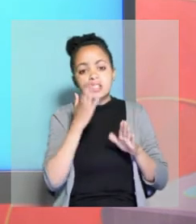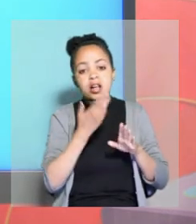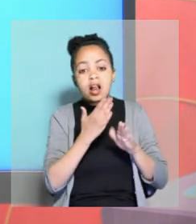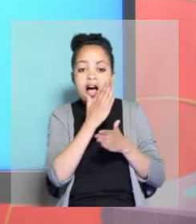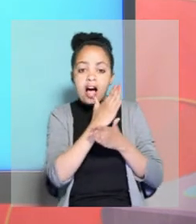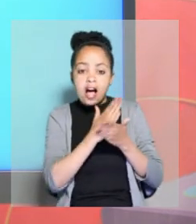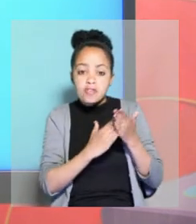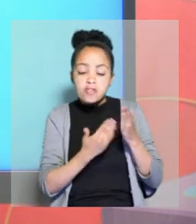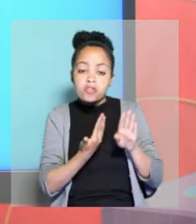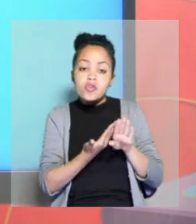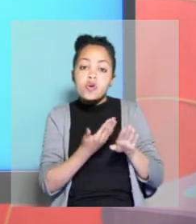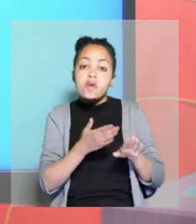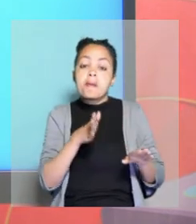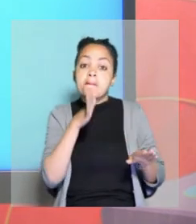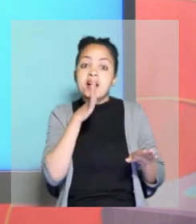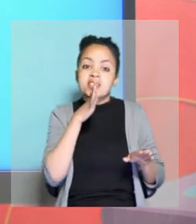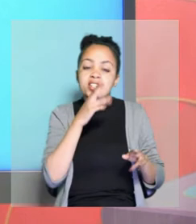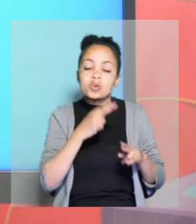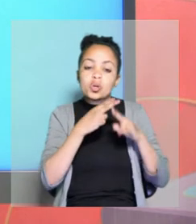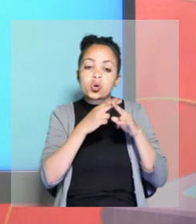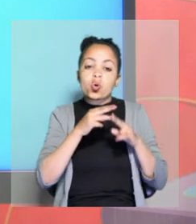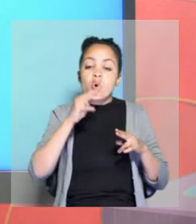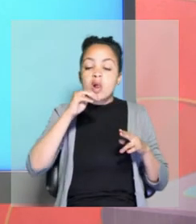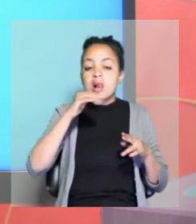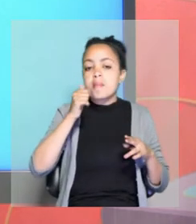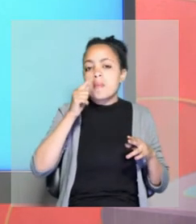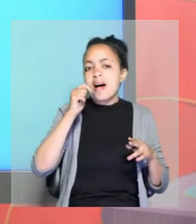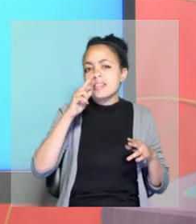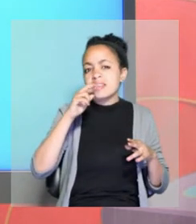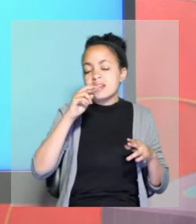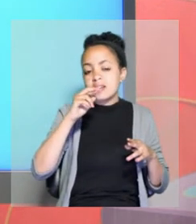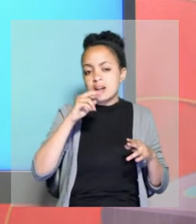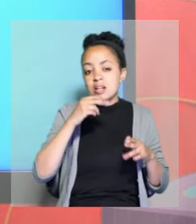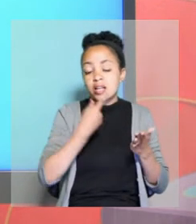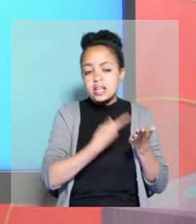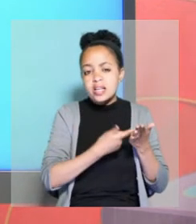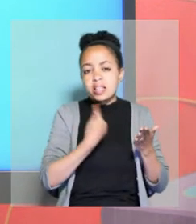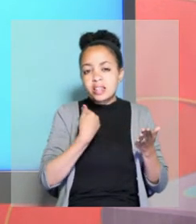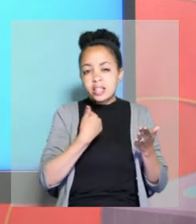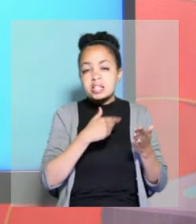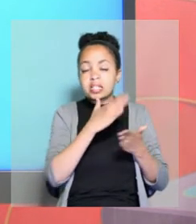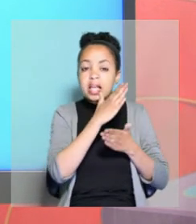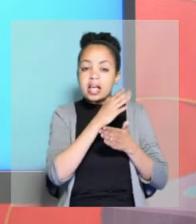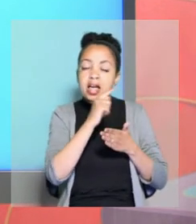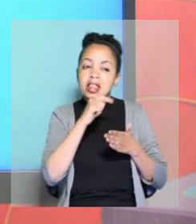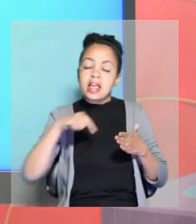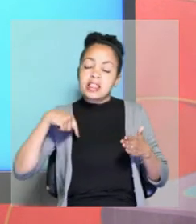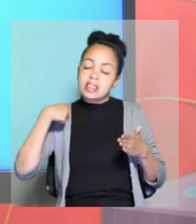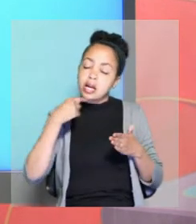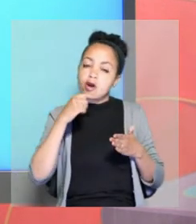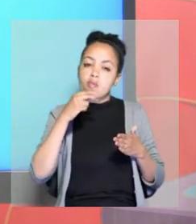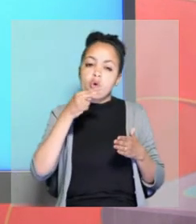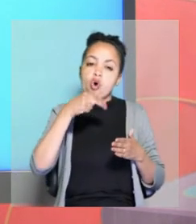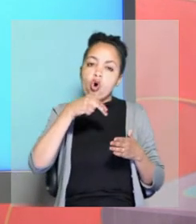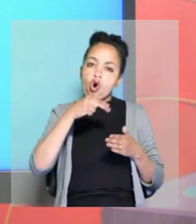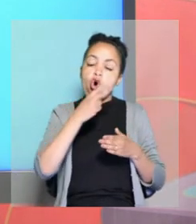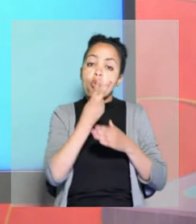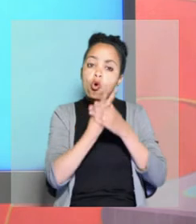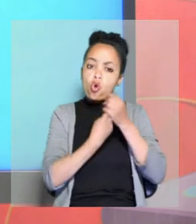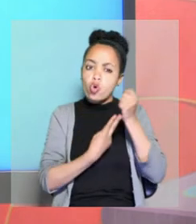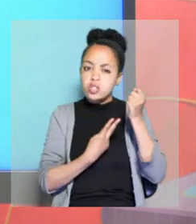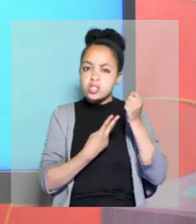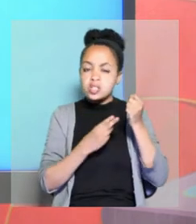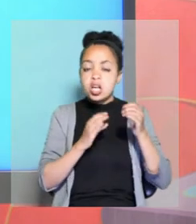mother, the one that we call maternal. Here, there is a term homologous pair.